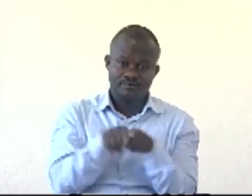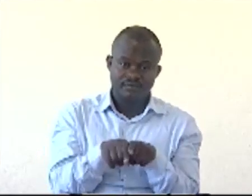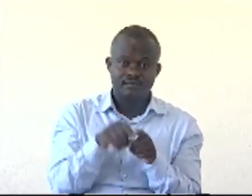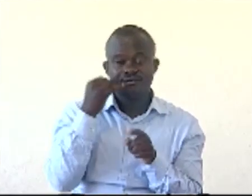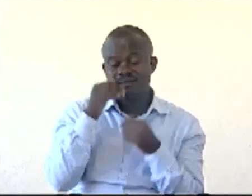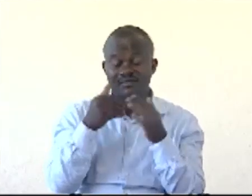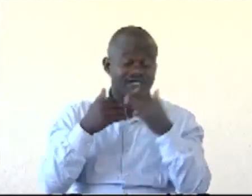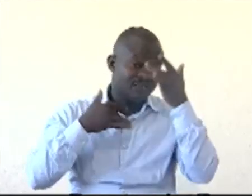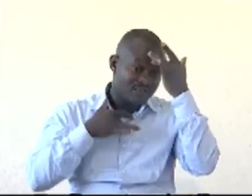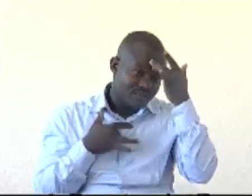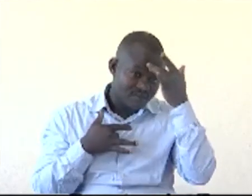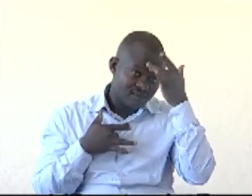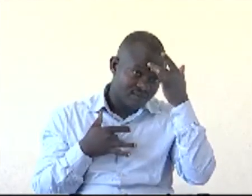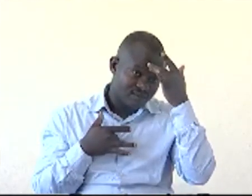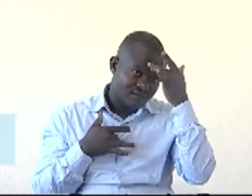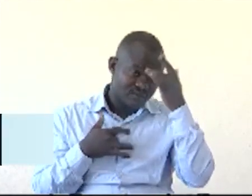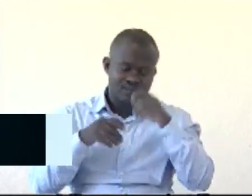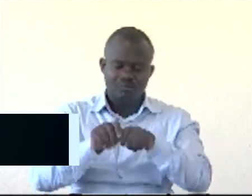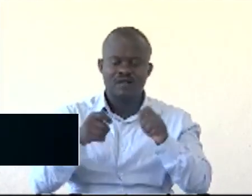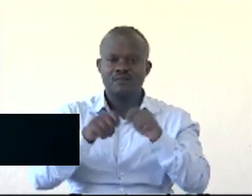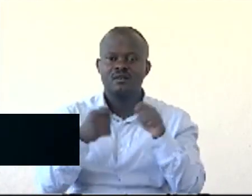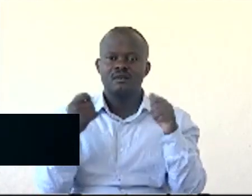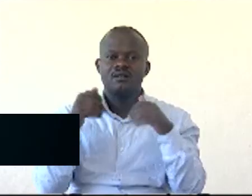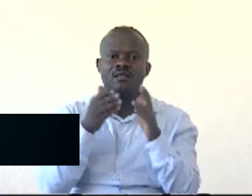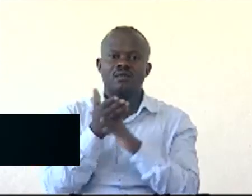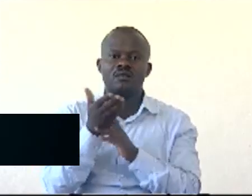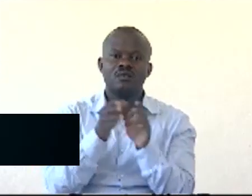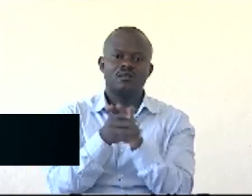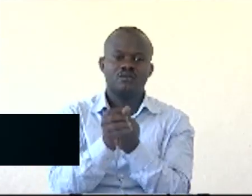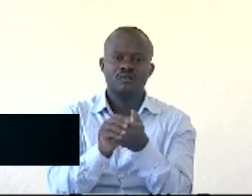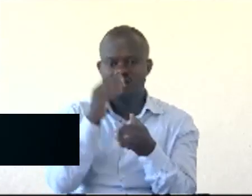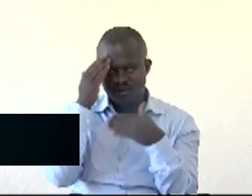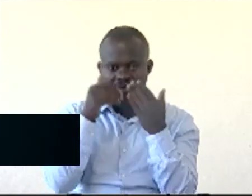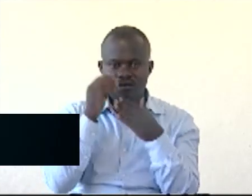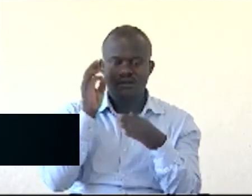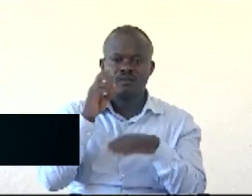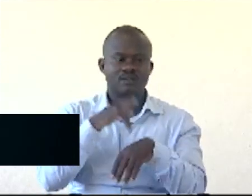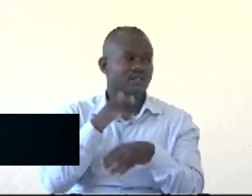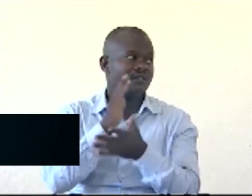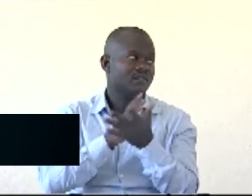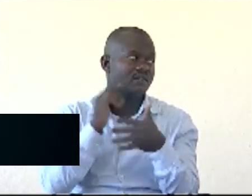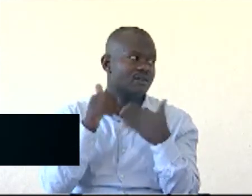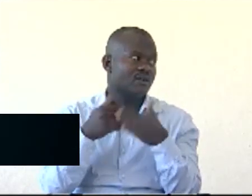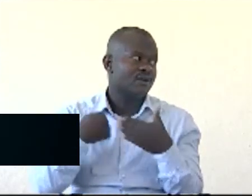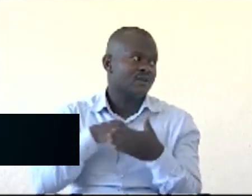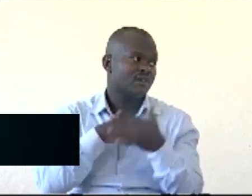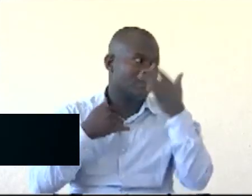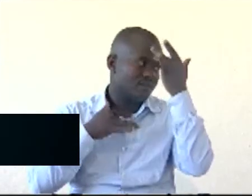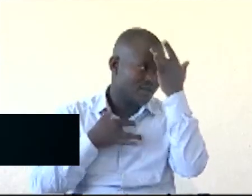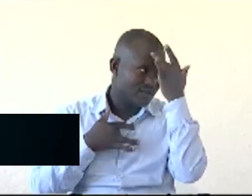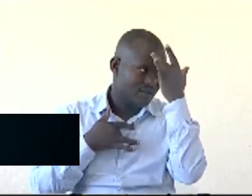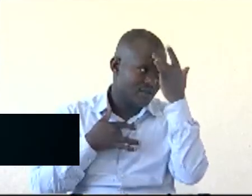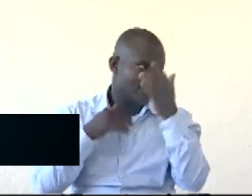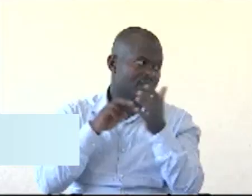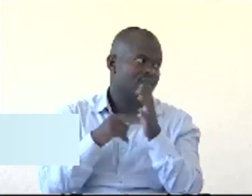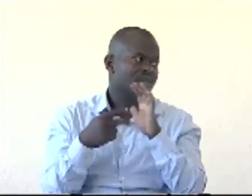sick, break the chain by washing hands, because when you touch something when you are sick, that